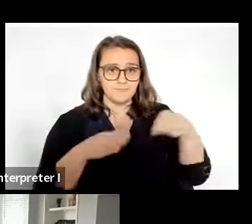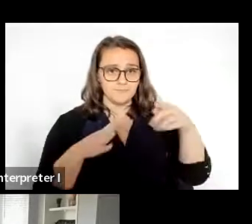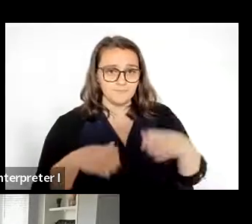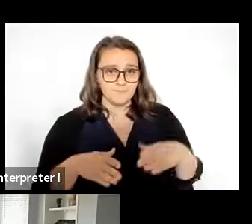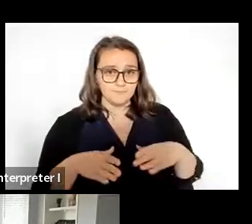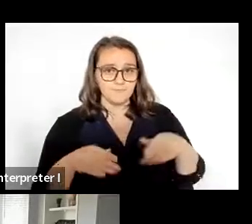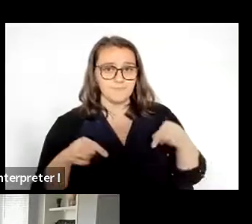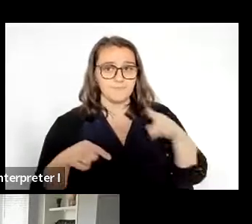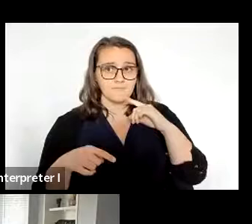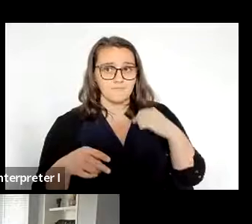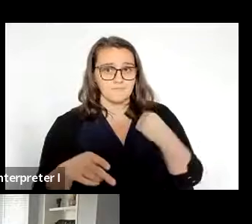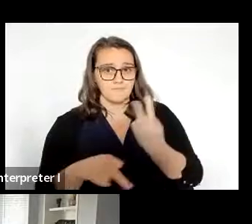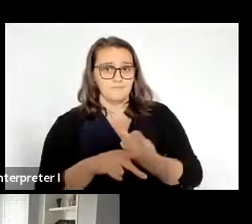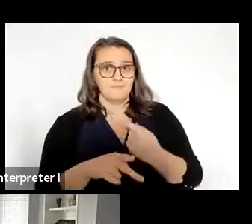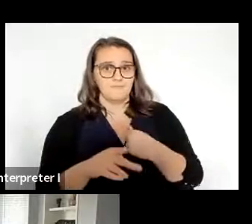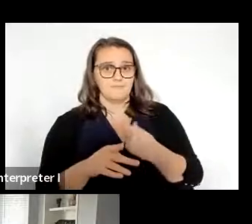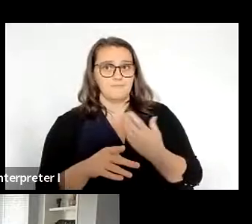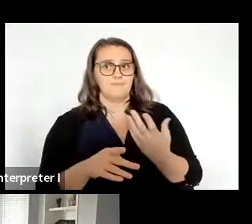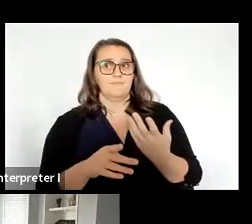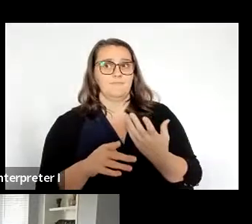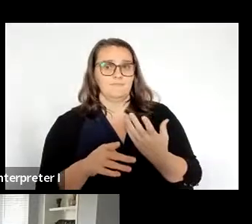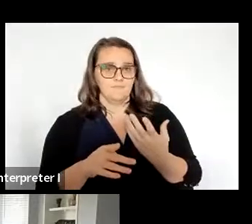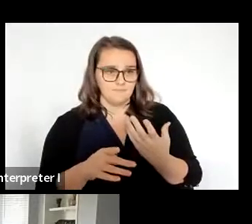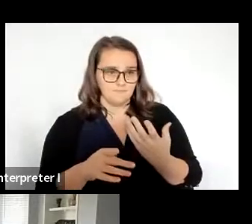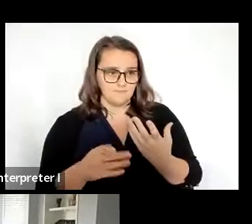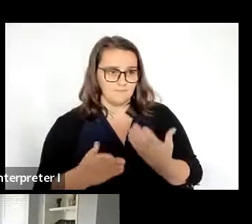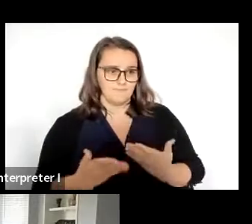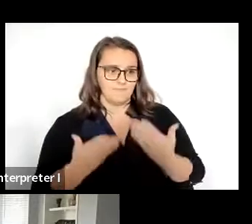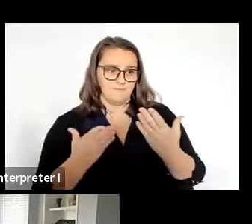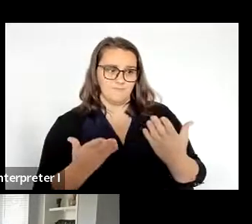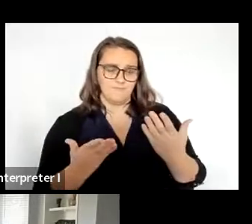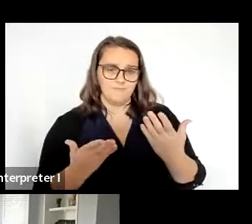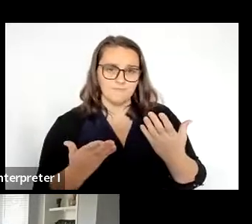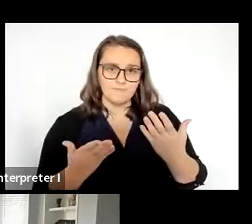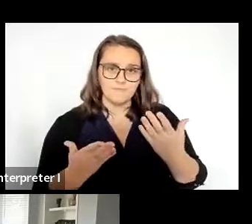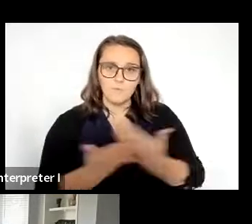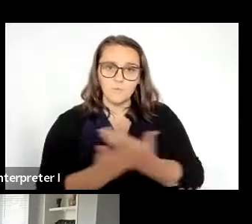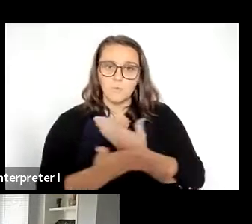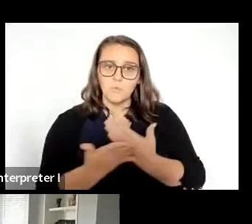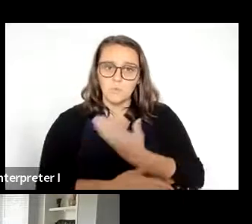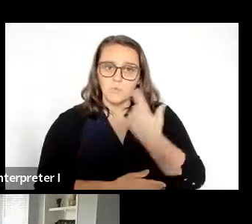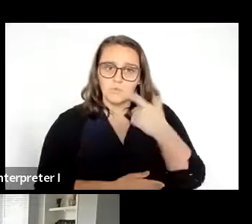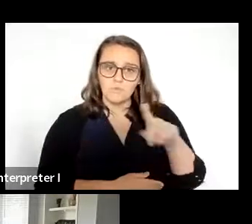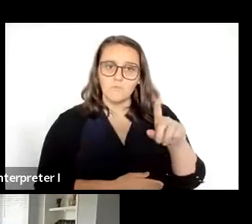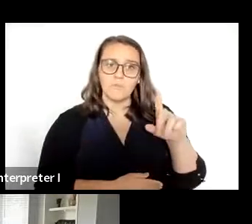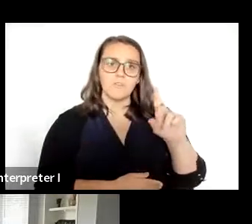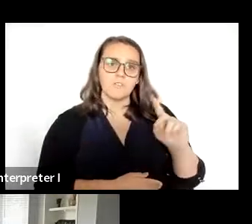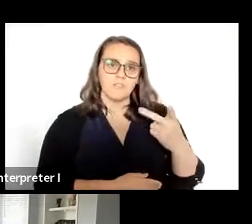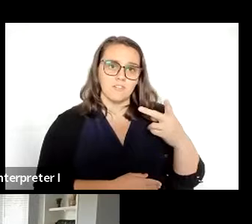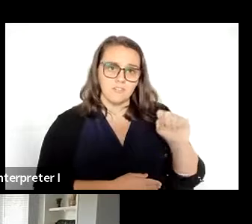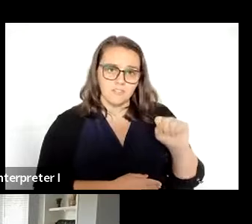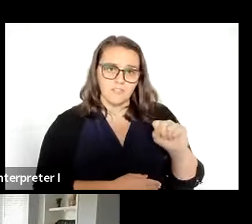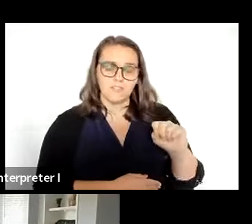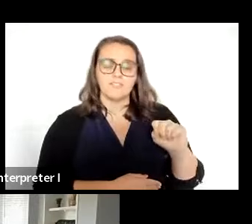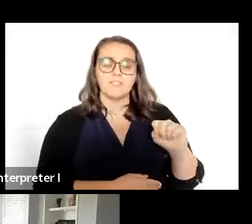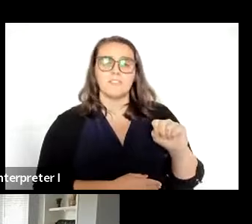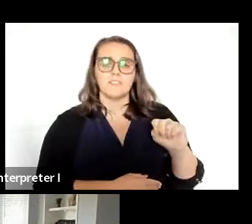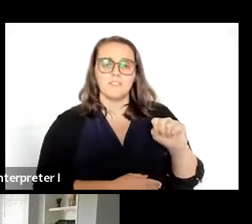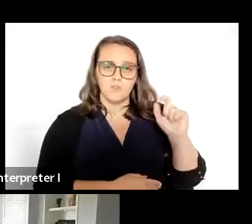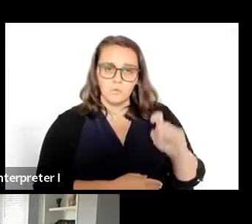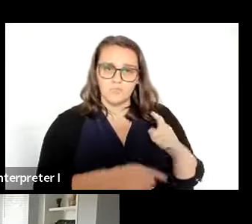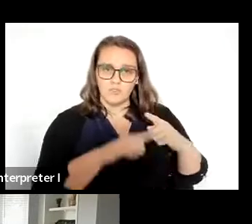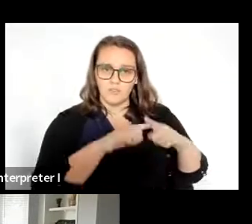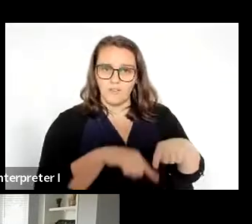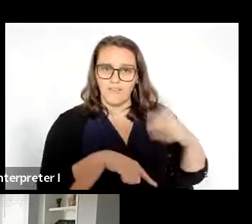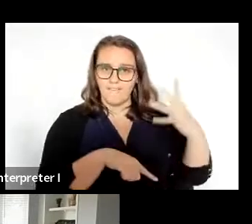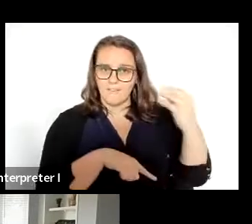immigration comprehension and service delivery is new for the Department of Human Services. They're going to need to rely on outside immigration experts to